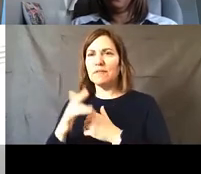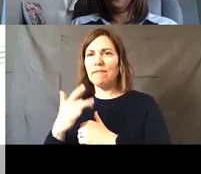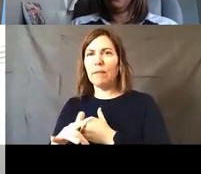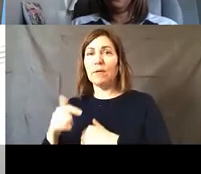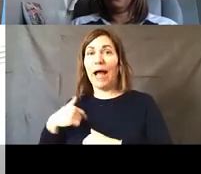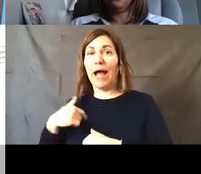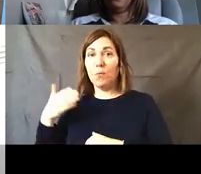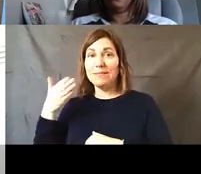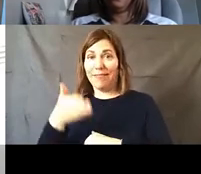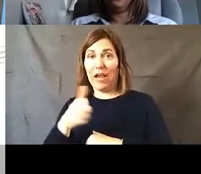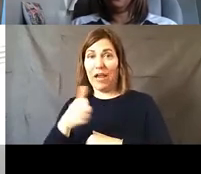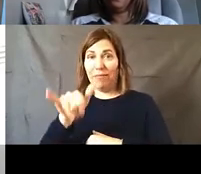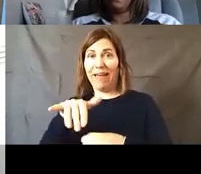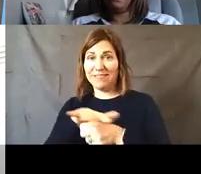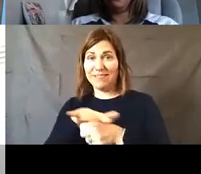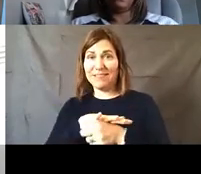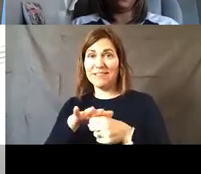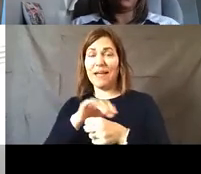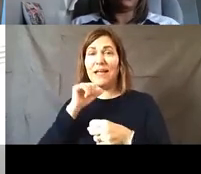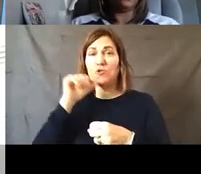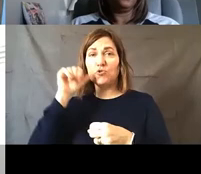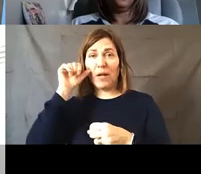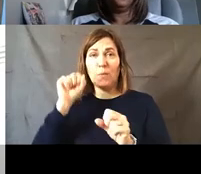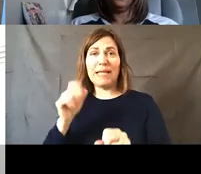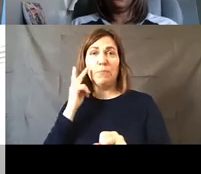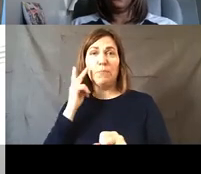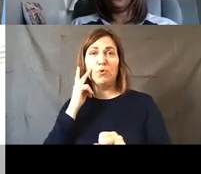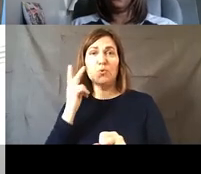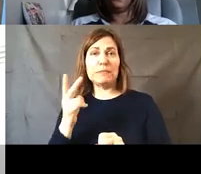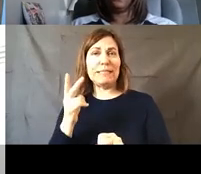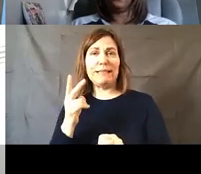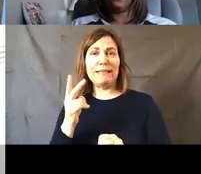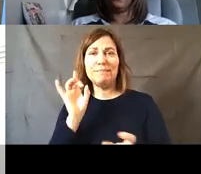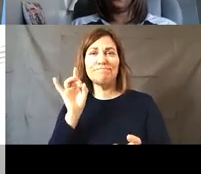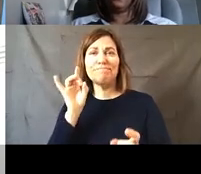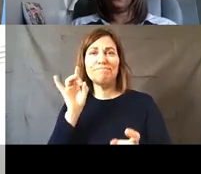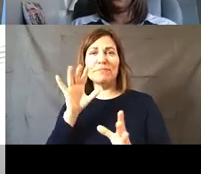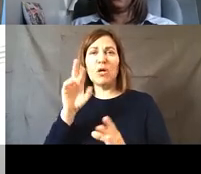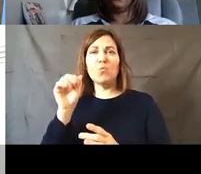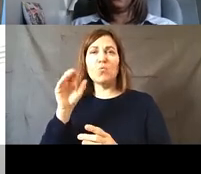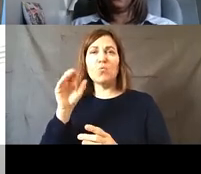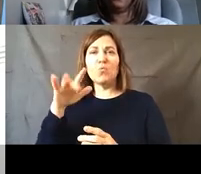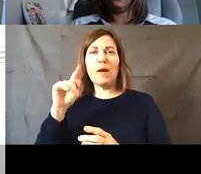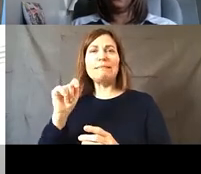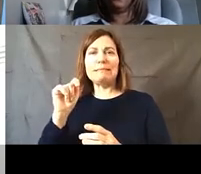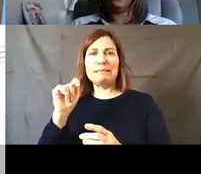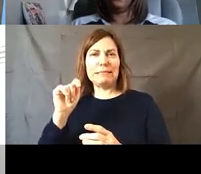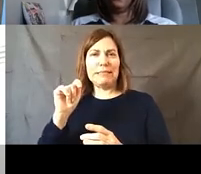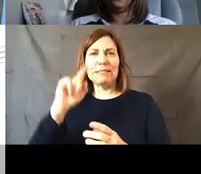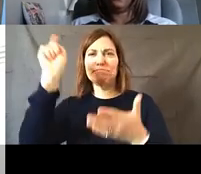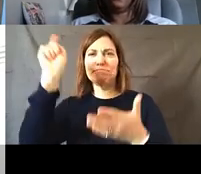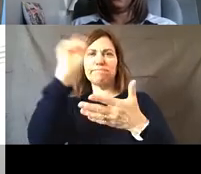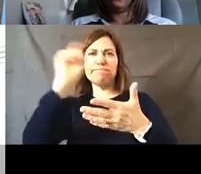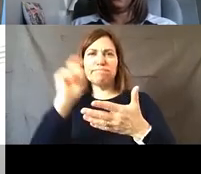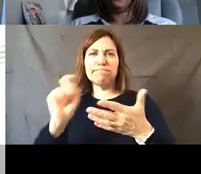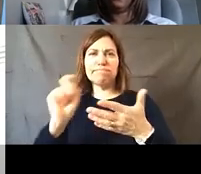yesterday. I was able to see the sickening racist graffiti that was spray painted all over the